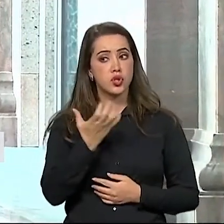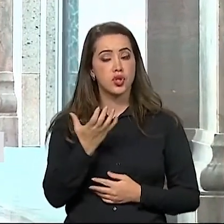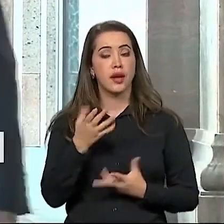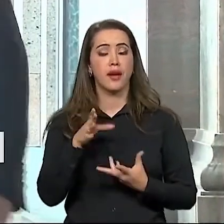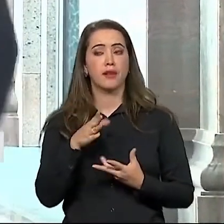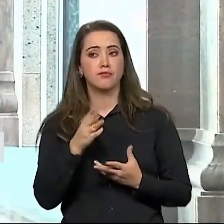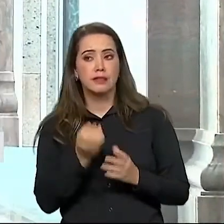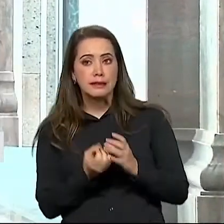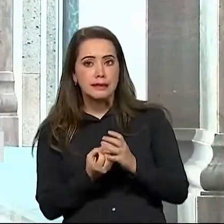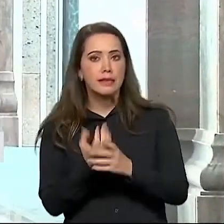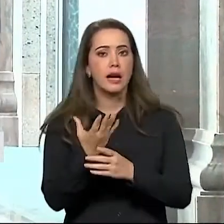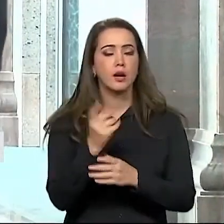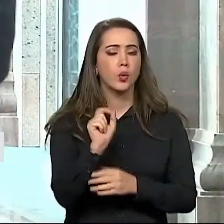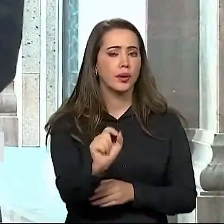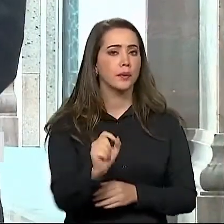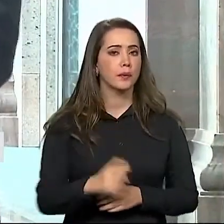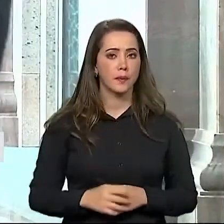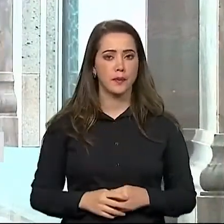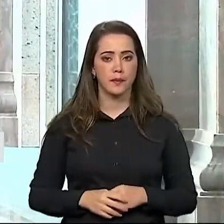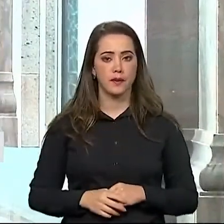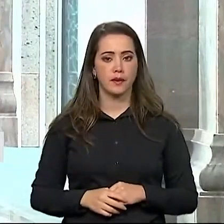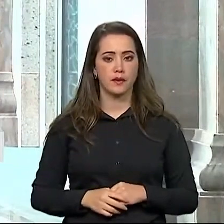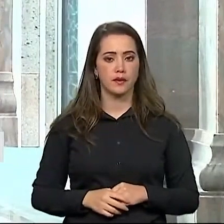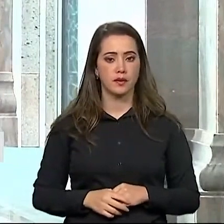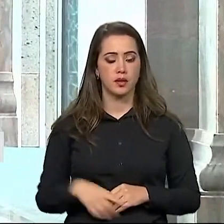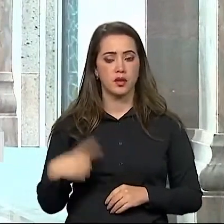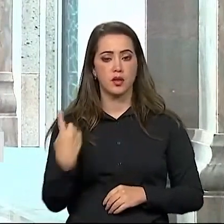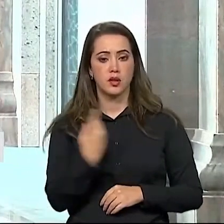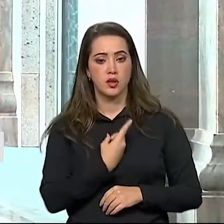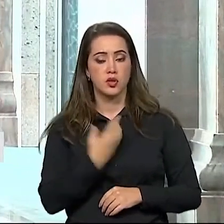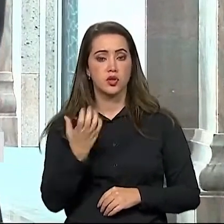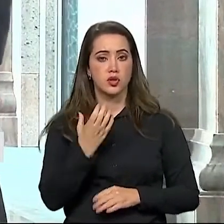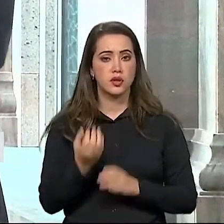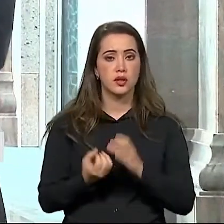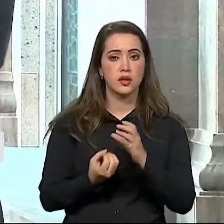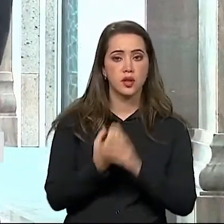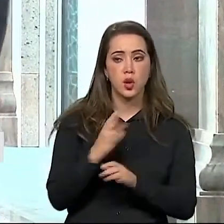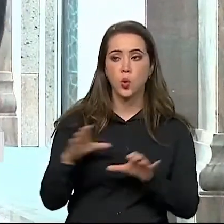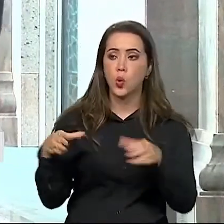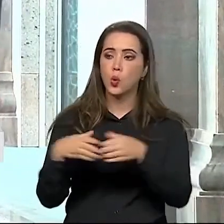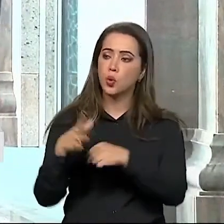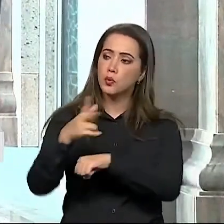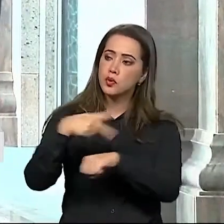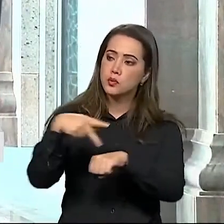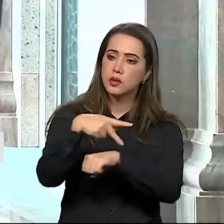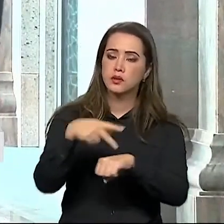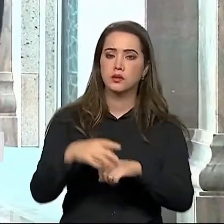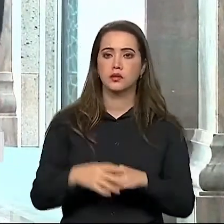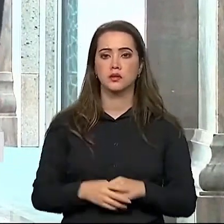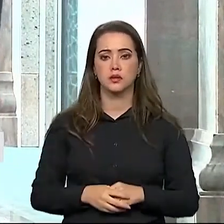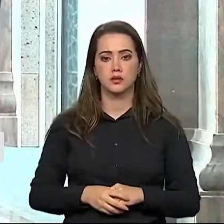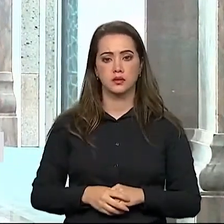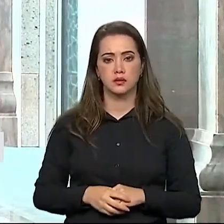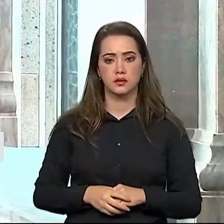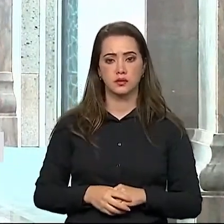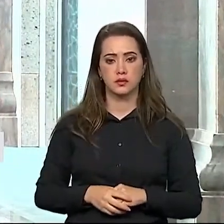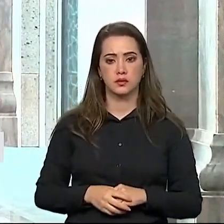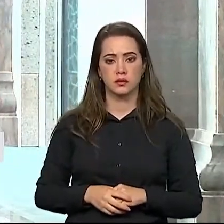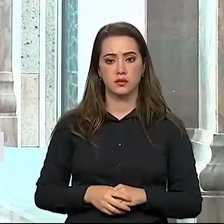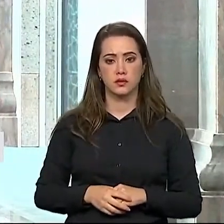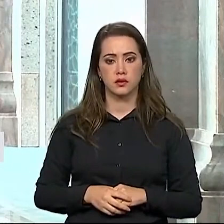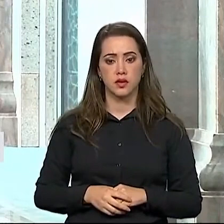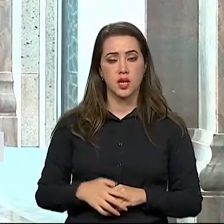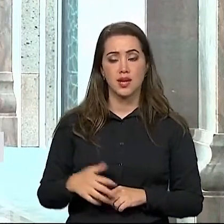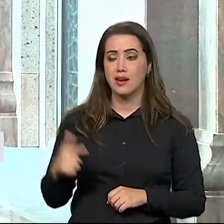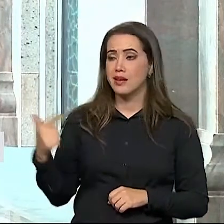tentando construir? What are we trying to build now? Nós estamos tentando construir grupo de países. We're trying to form a group of countries que